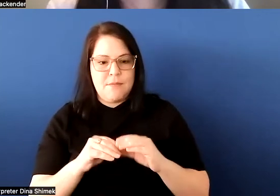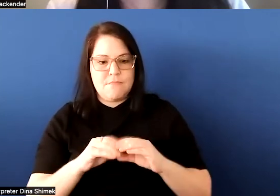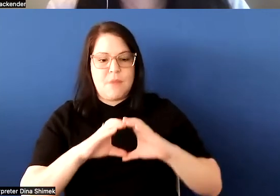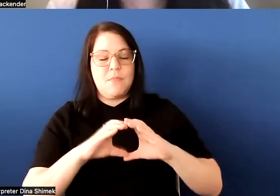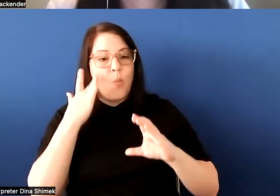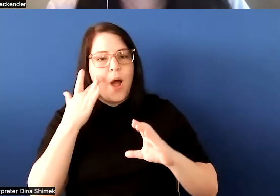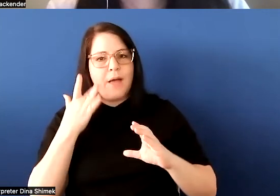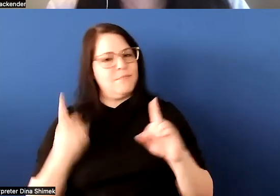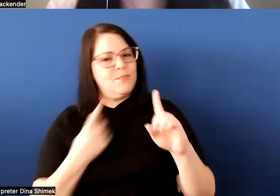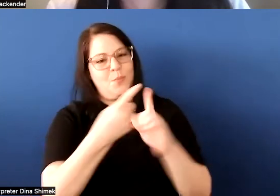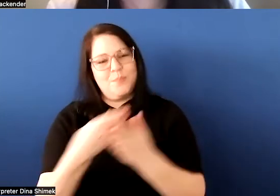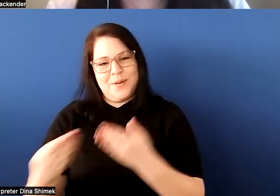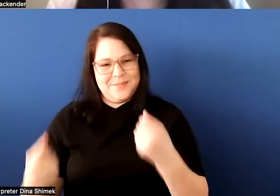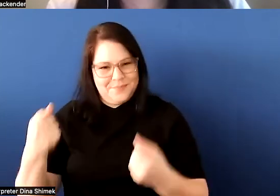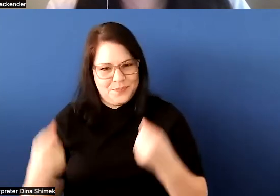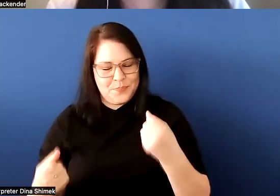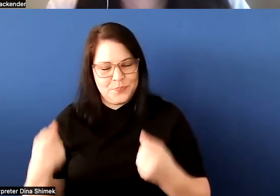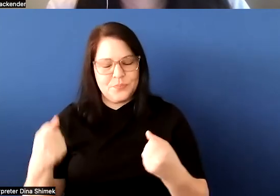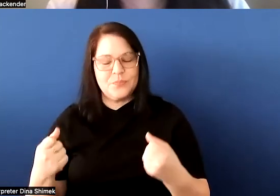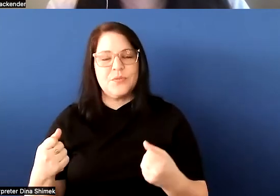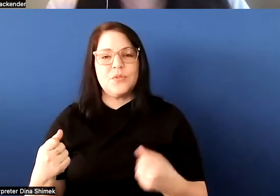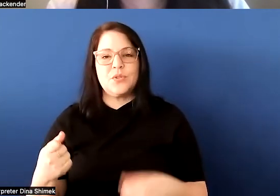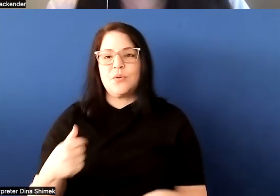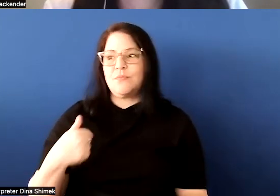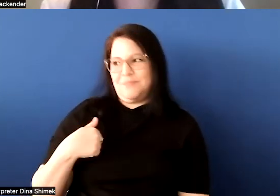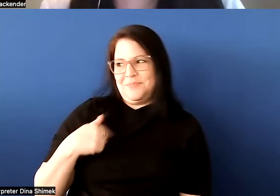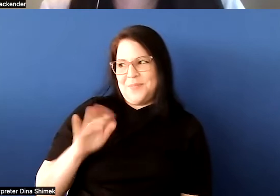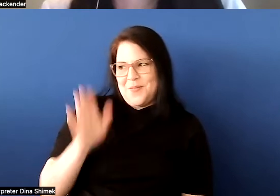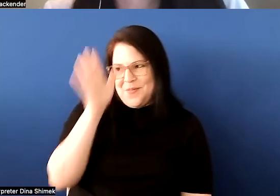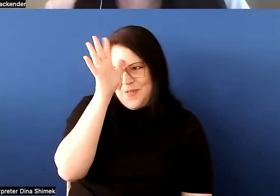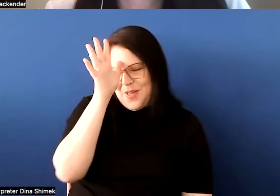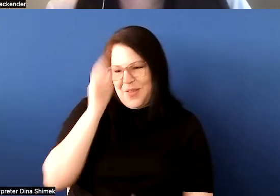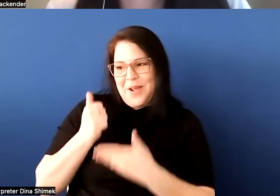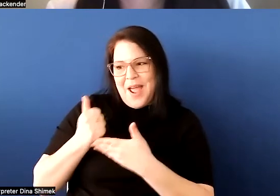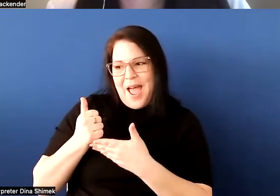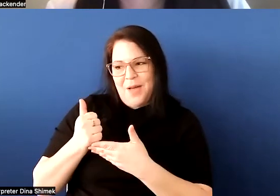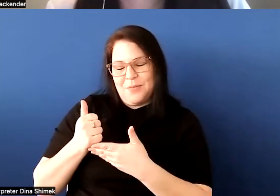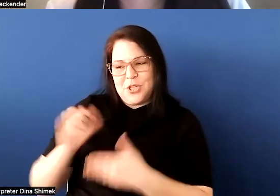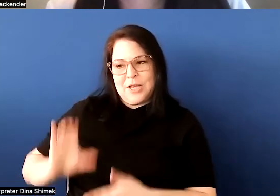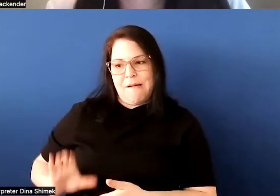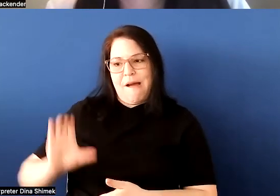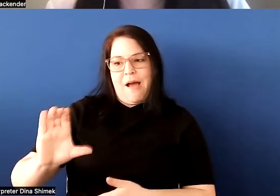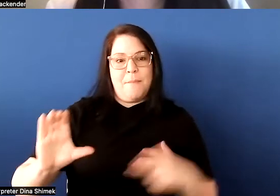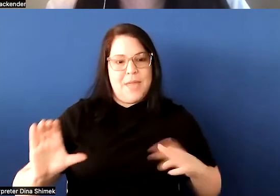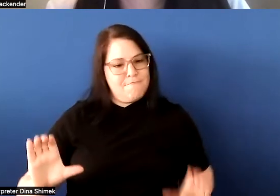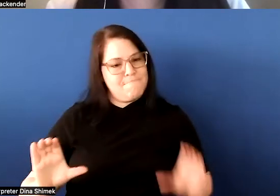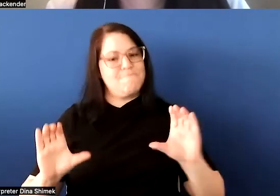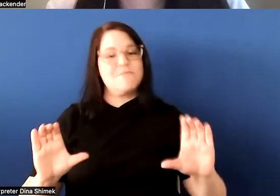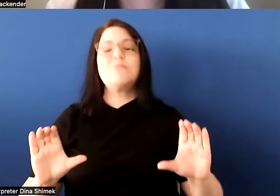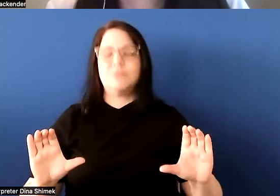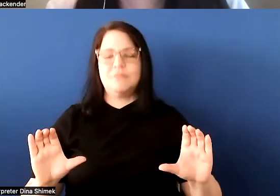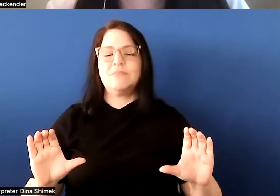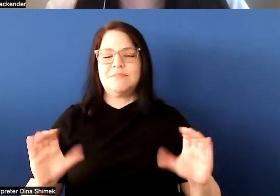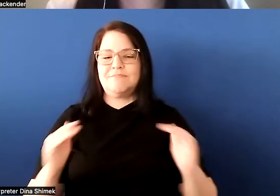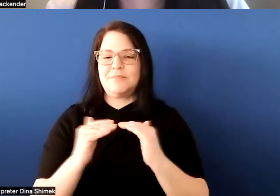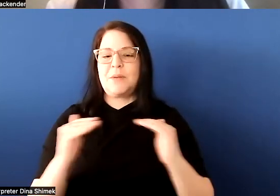an automobile. So with the help of her father, who matched her contributions because she was able to